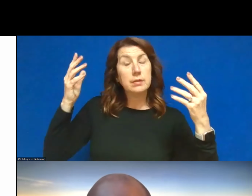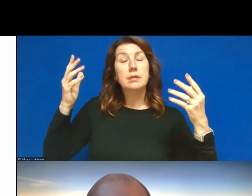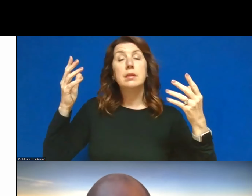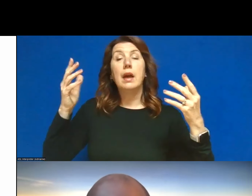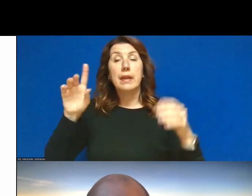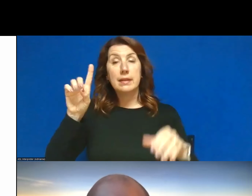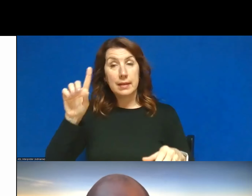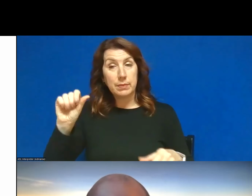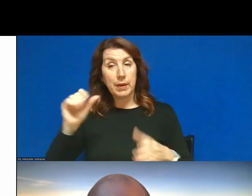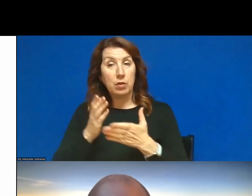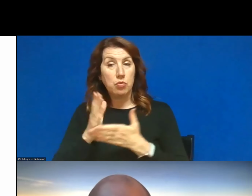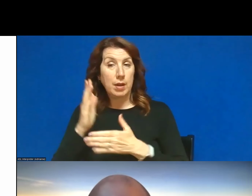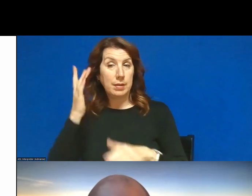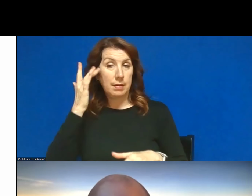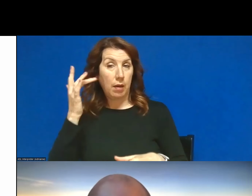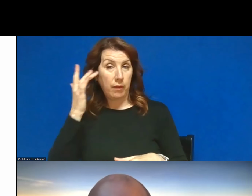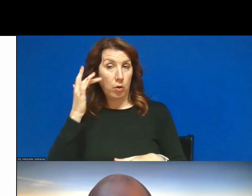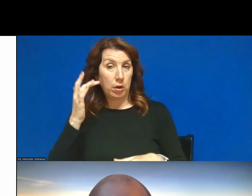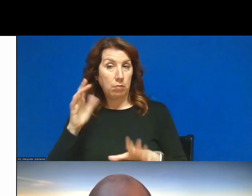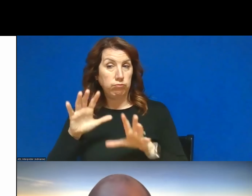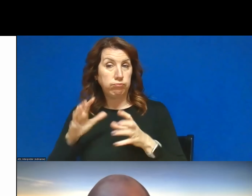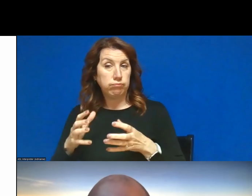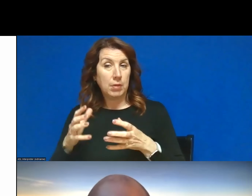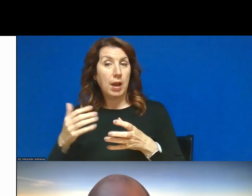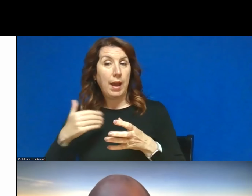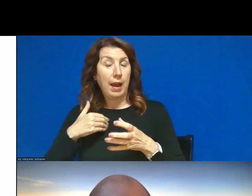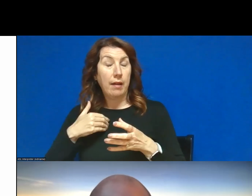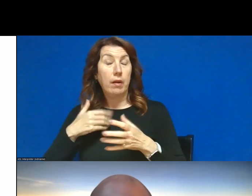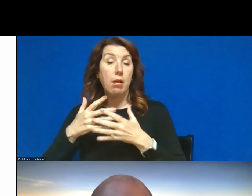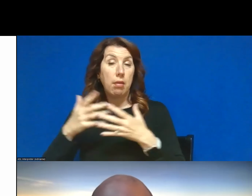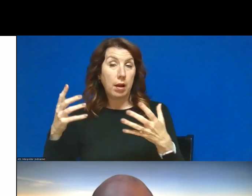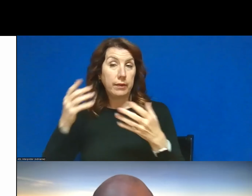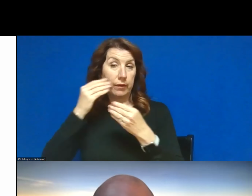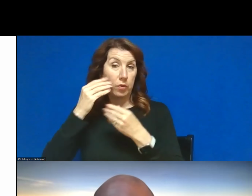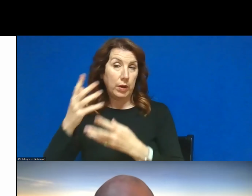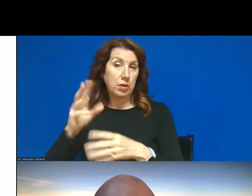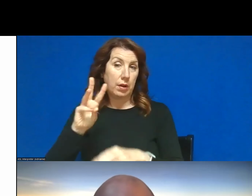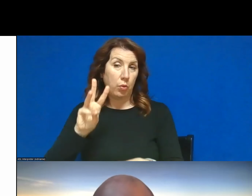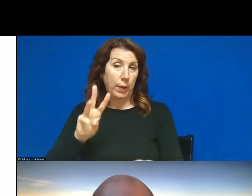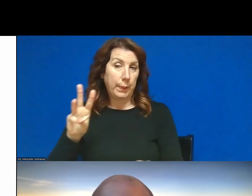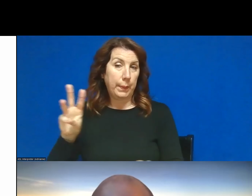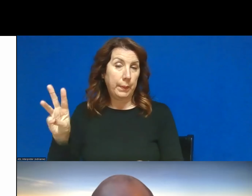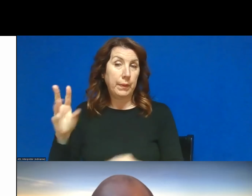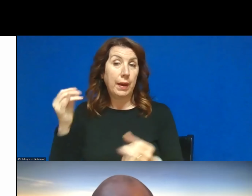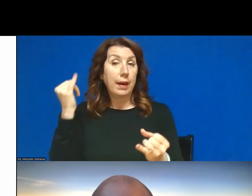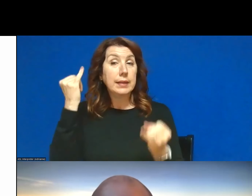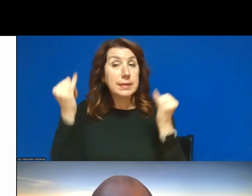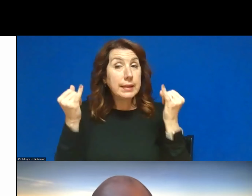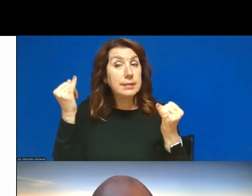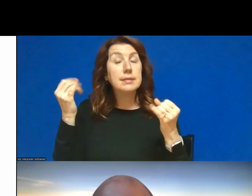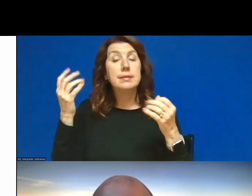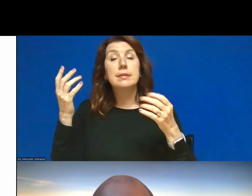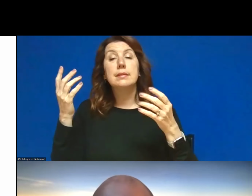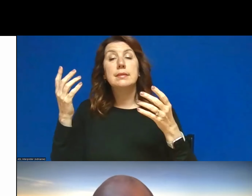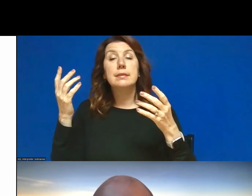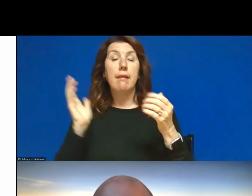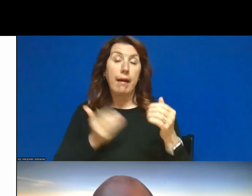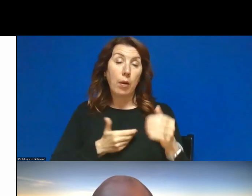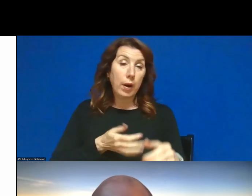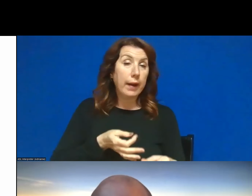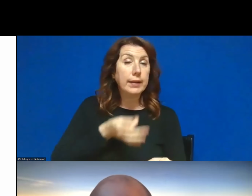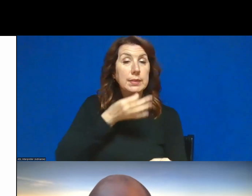Rights California have on our website a lot of information on ideas that our